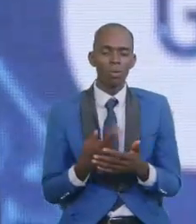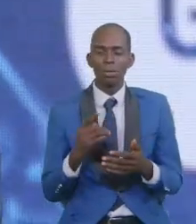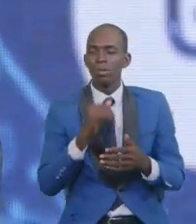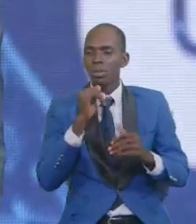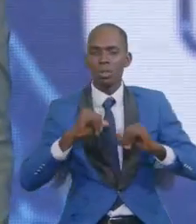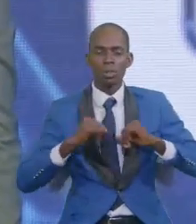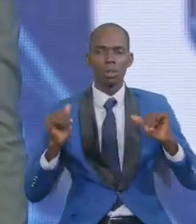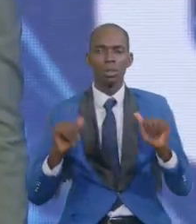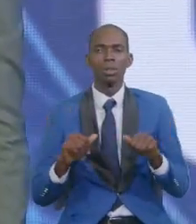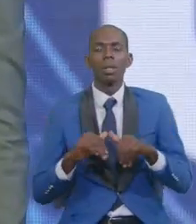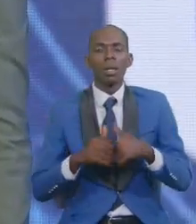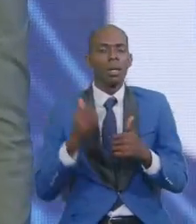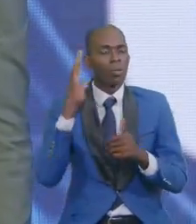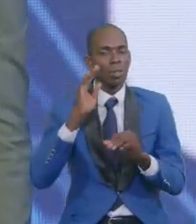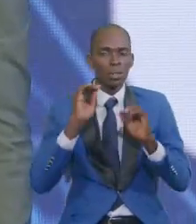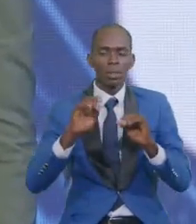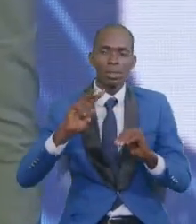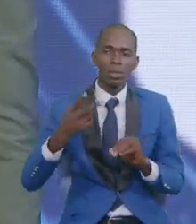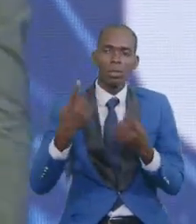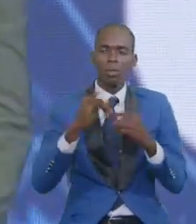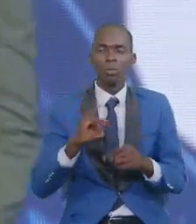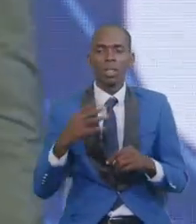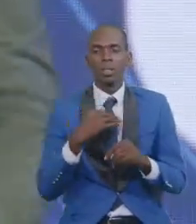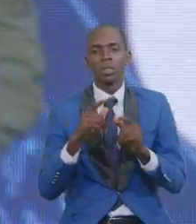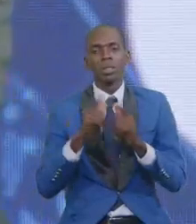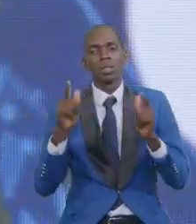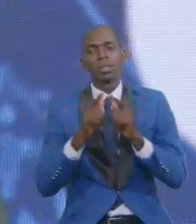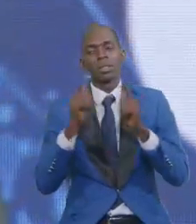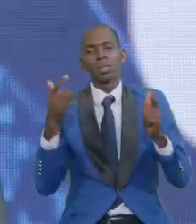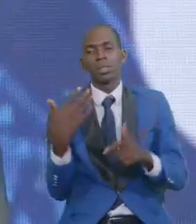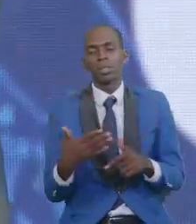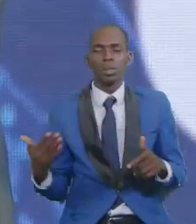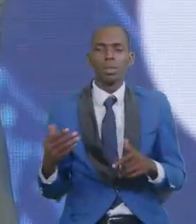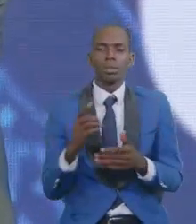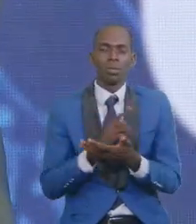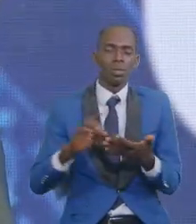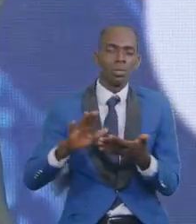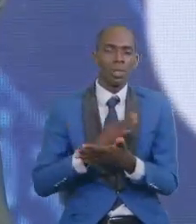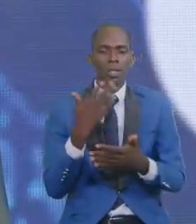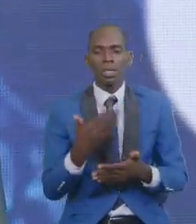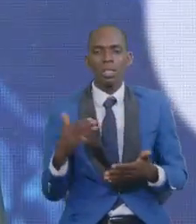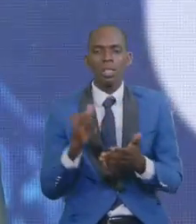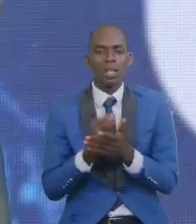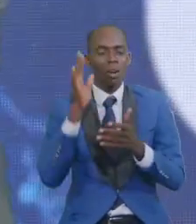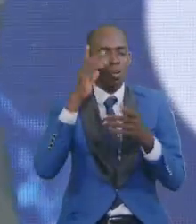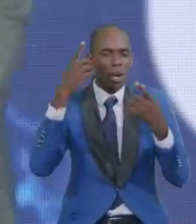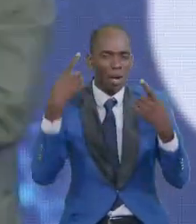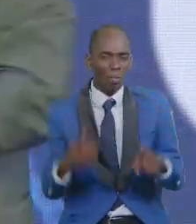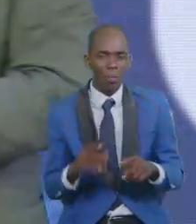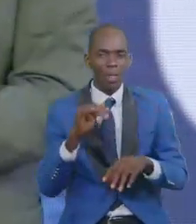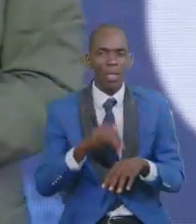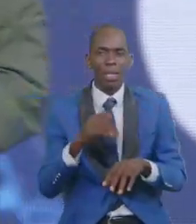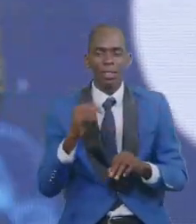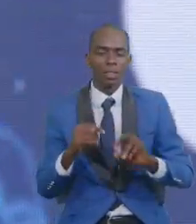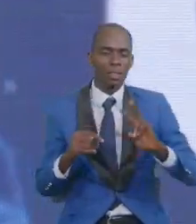to teach the second coming and the great, great things, supernatural things that will take place at the second